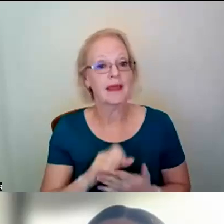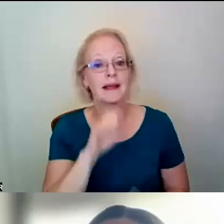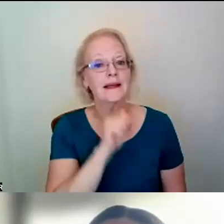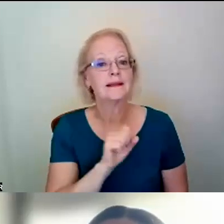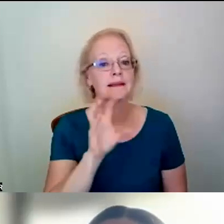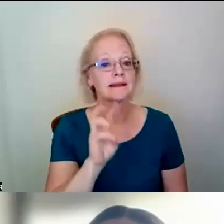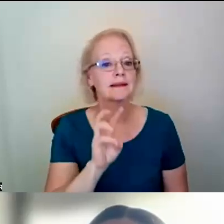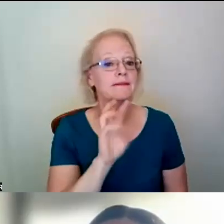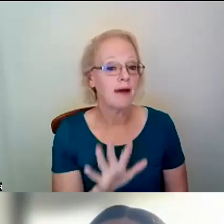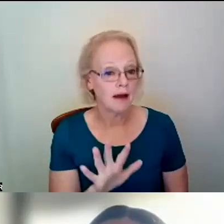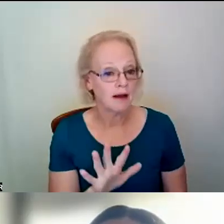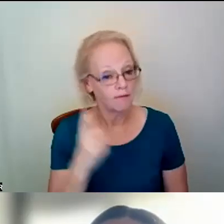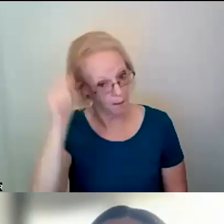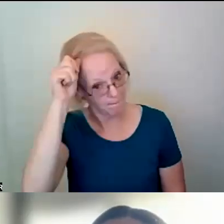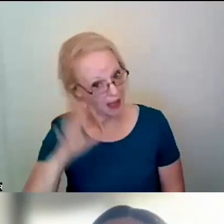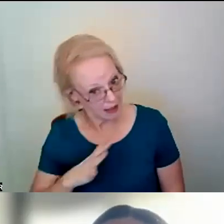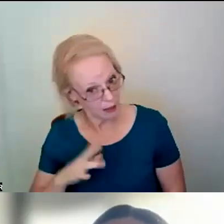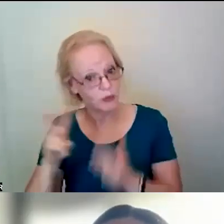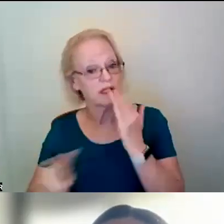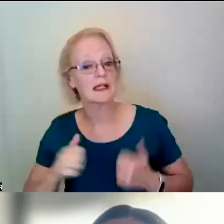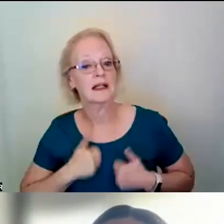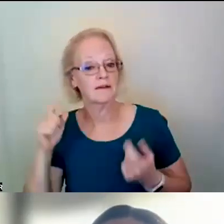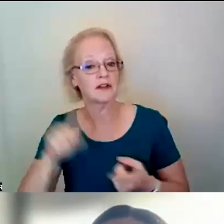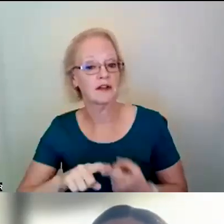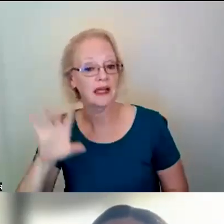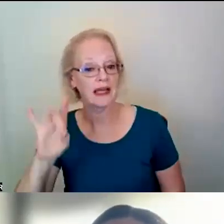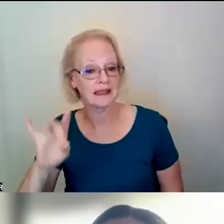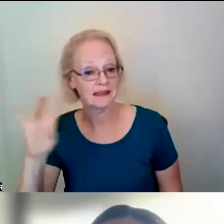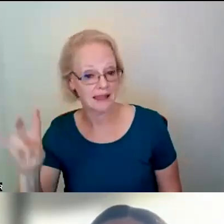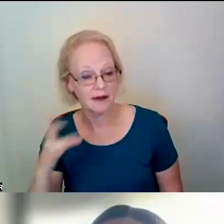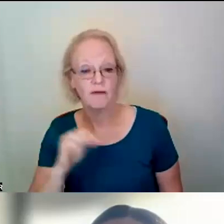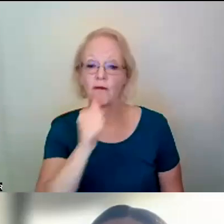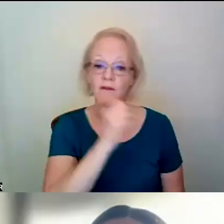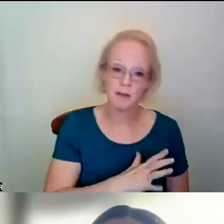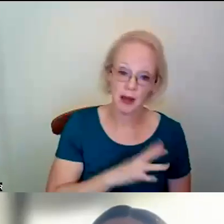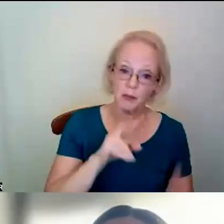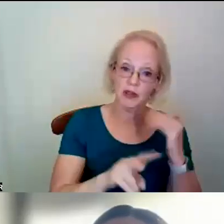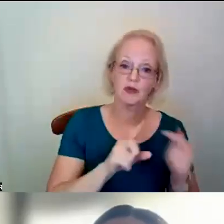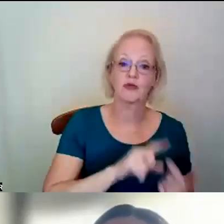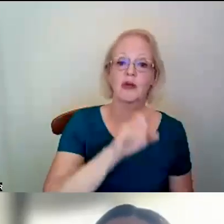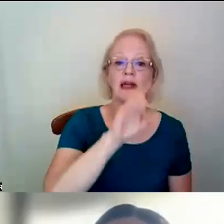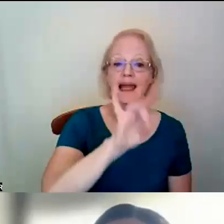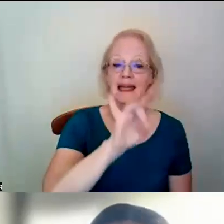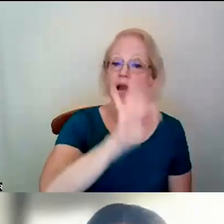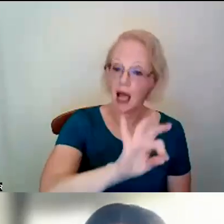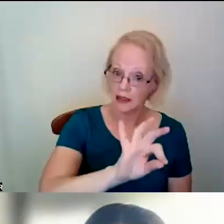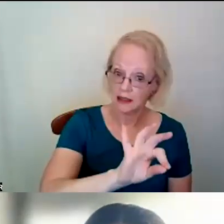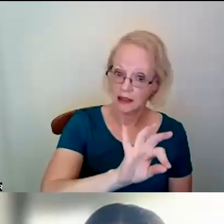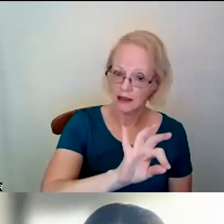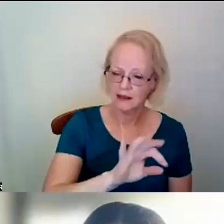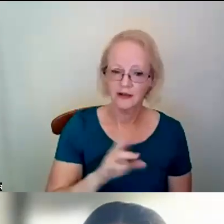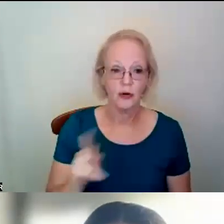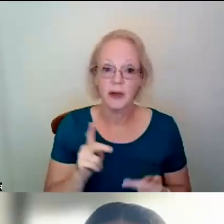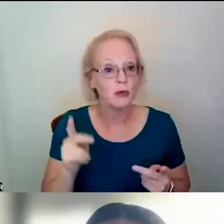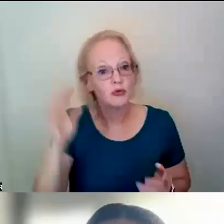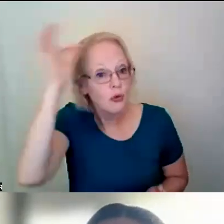expectancy for a male is 87 and for a female is 89. So that people don't even know what